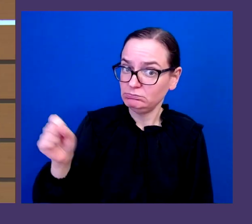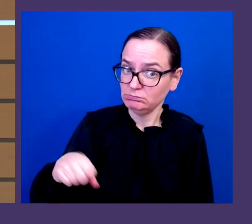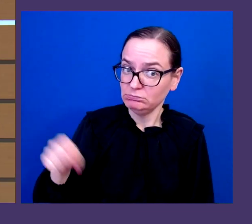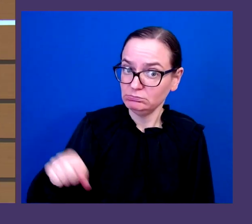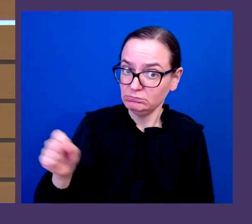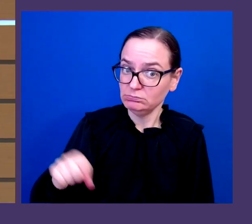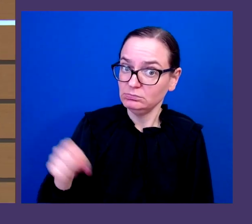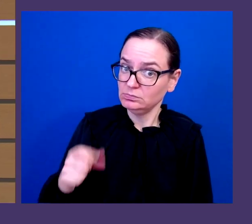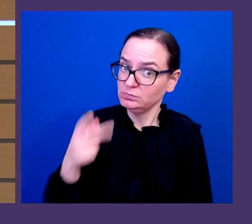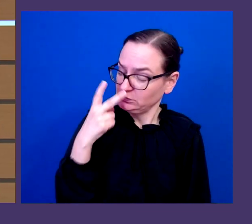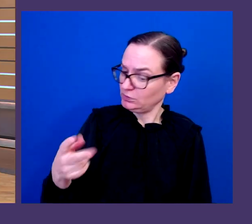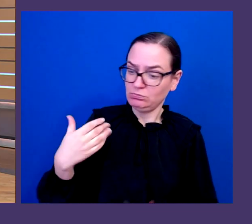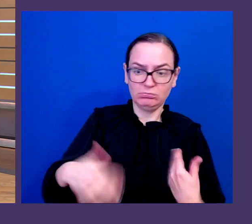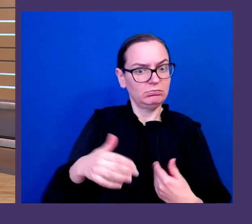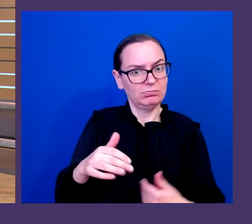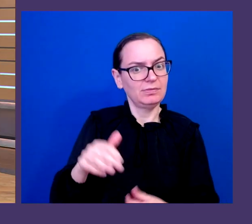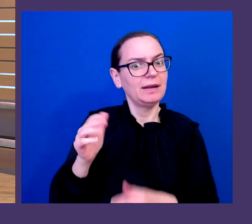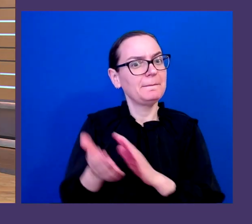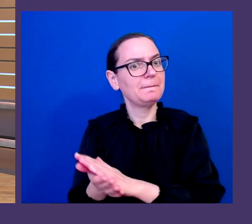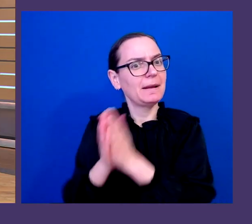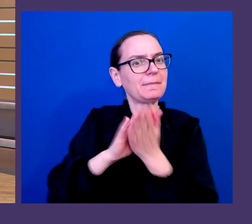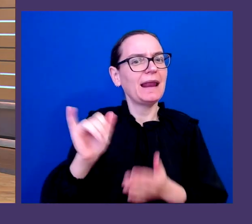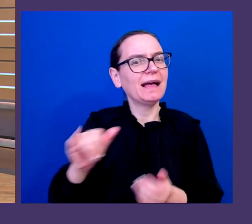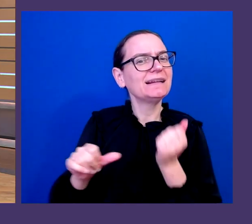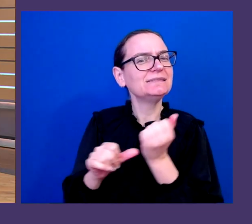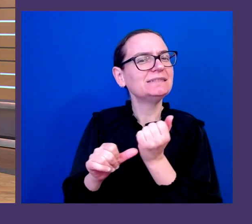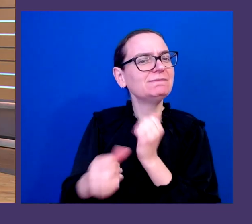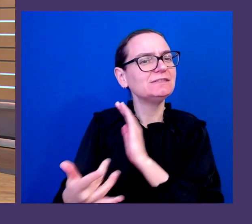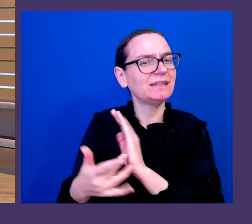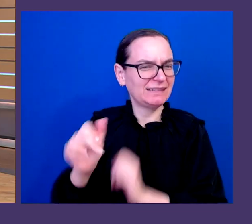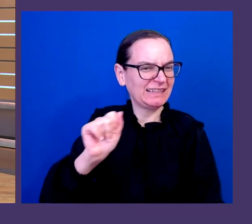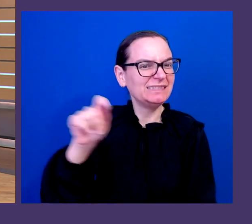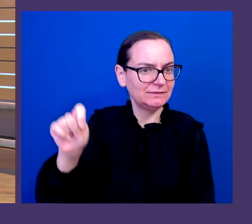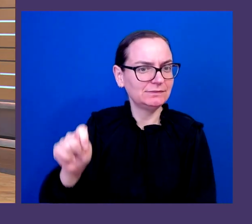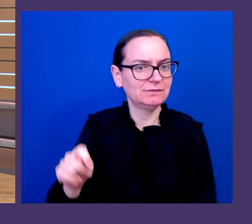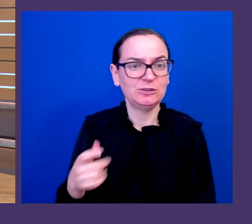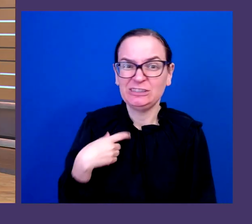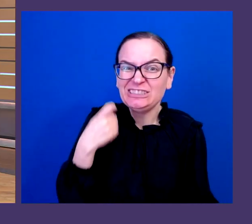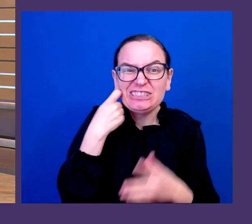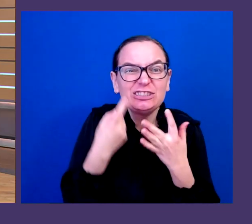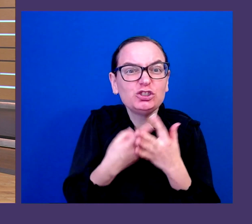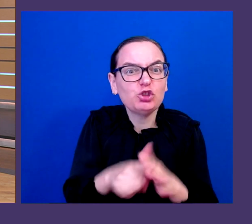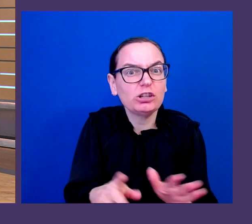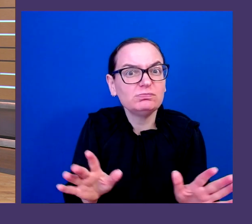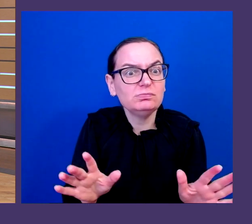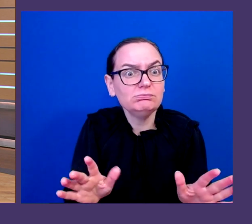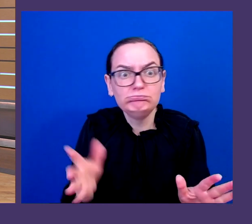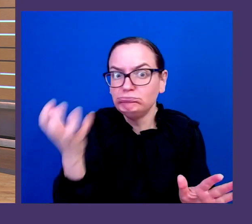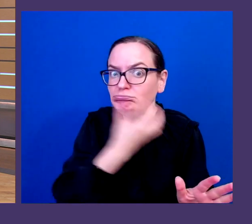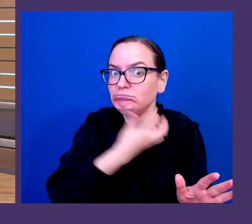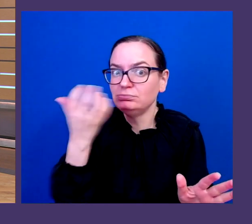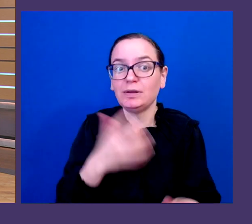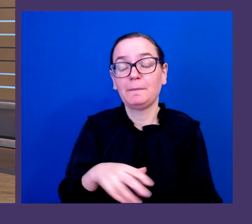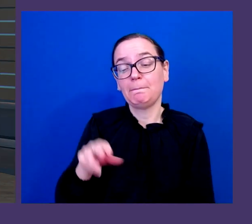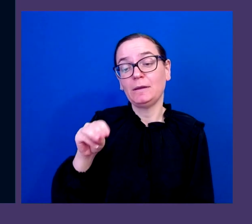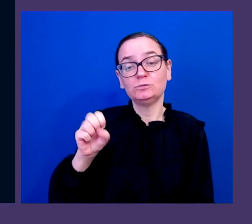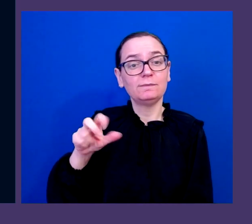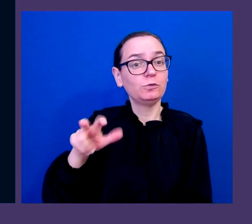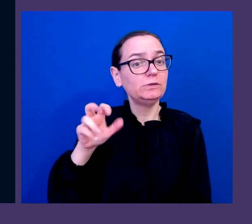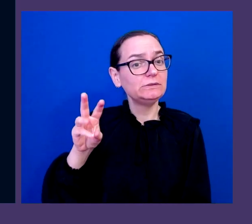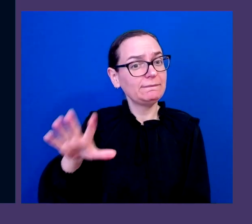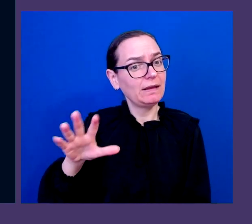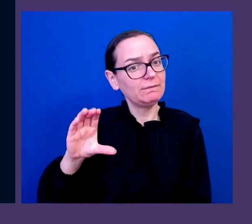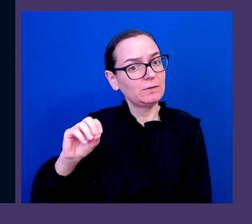Microsoft 365 Copilot is truly the UI for AI. The standardized adoption of it